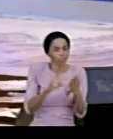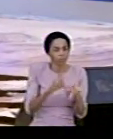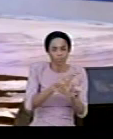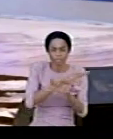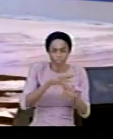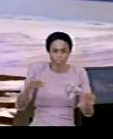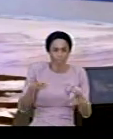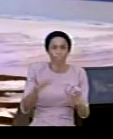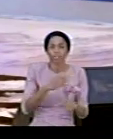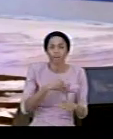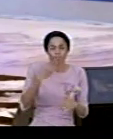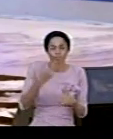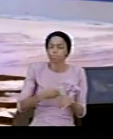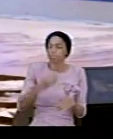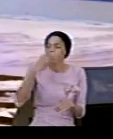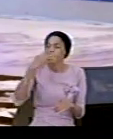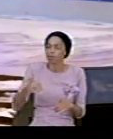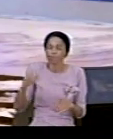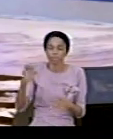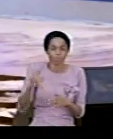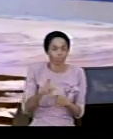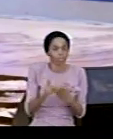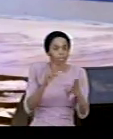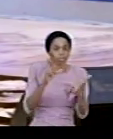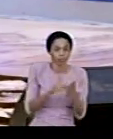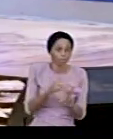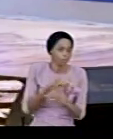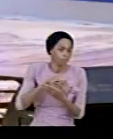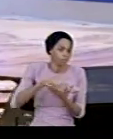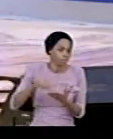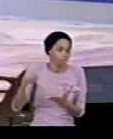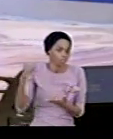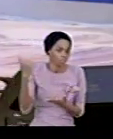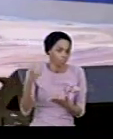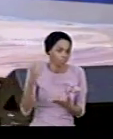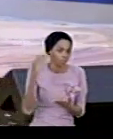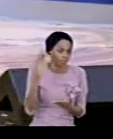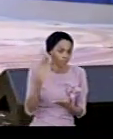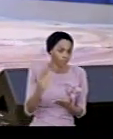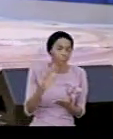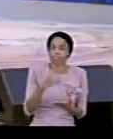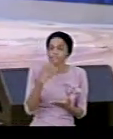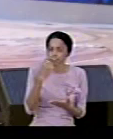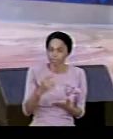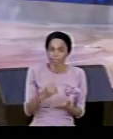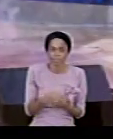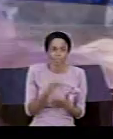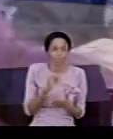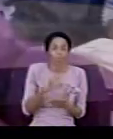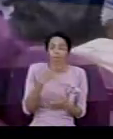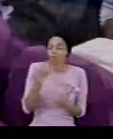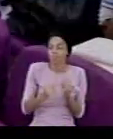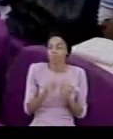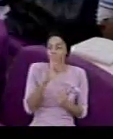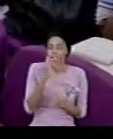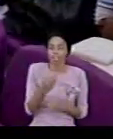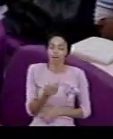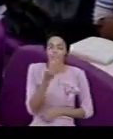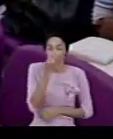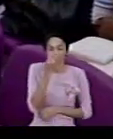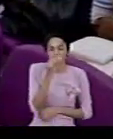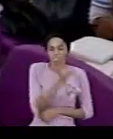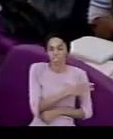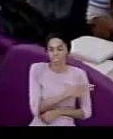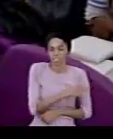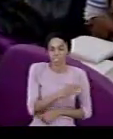of the law. It tells us in verse 15, it says, which have forsaken the right